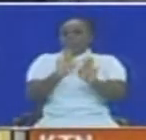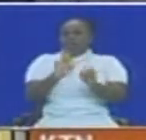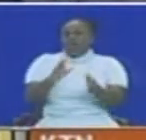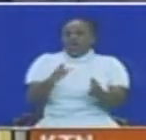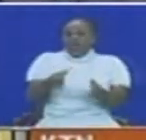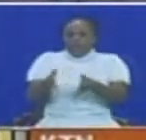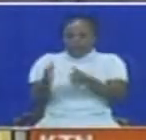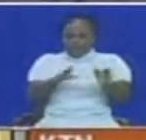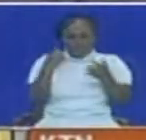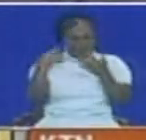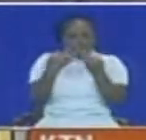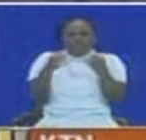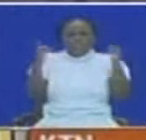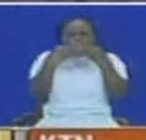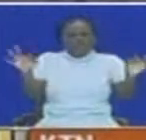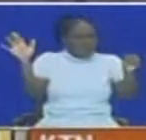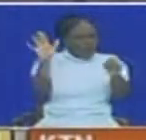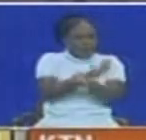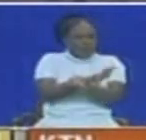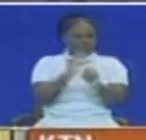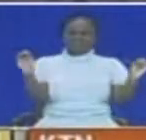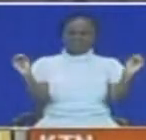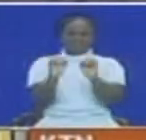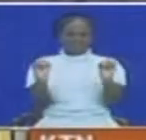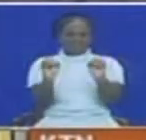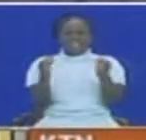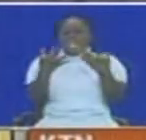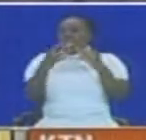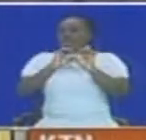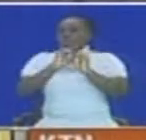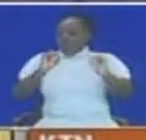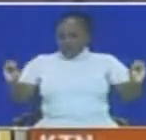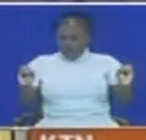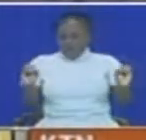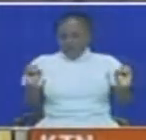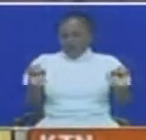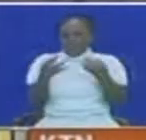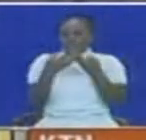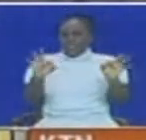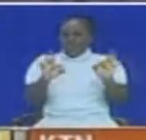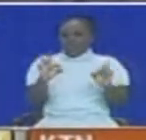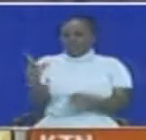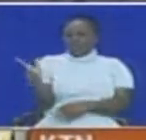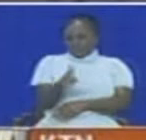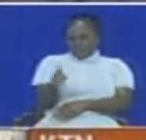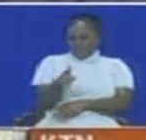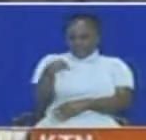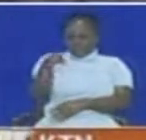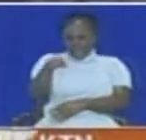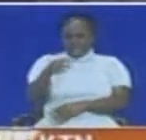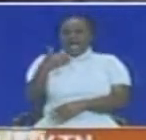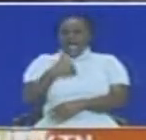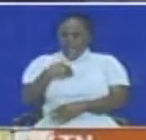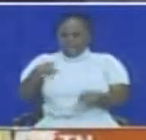absolute freedom of the press. There is no room here for a freedom of the press that does not come with an